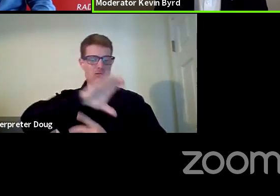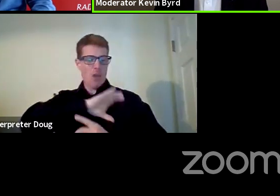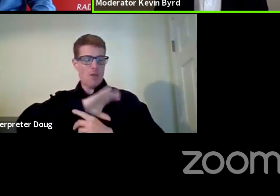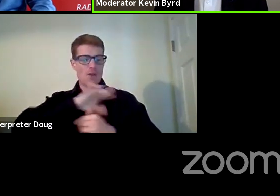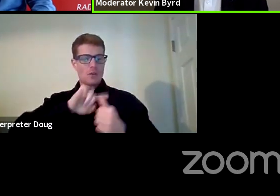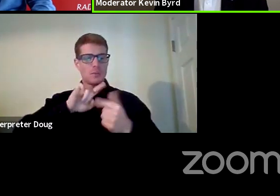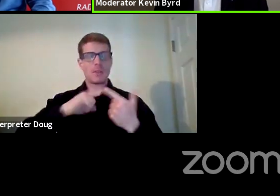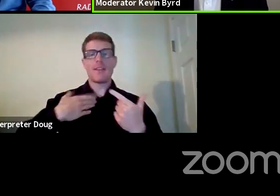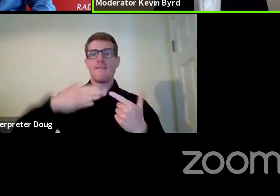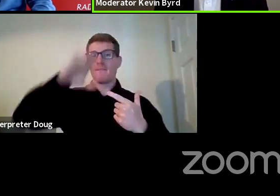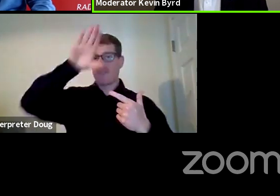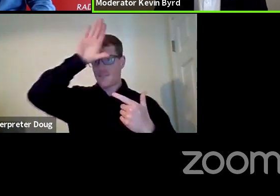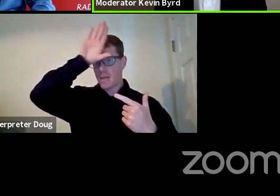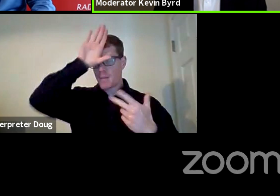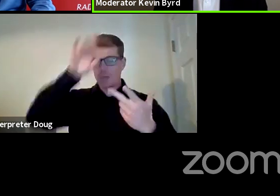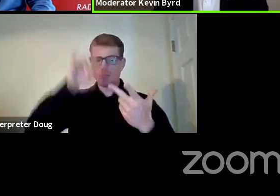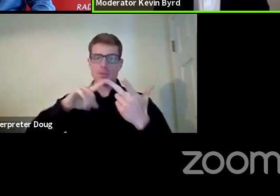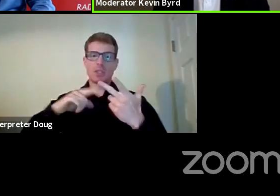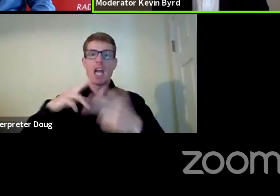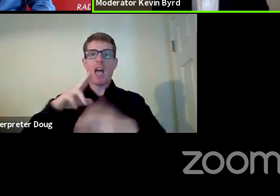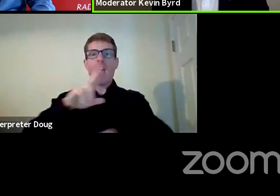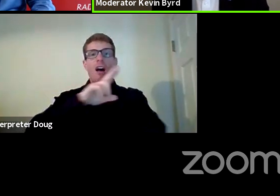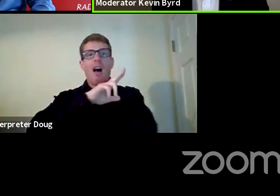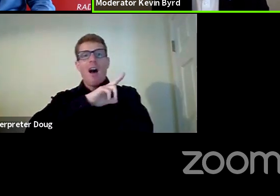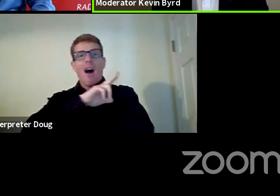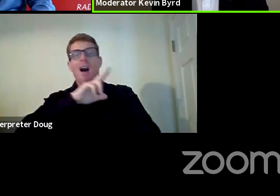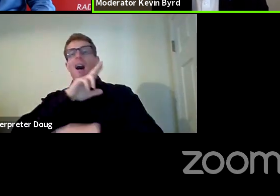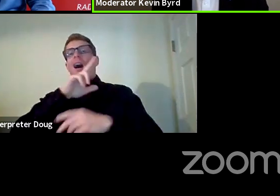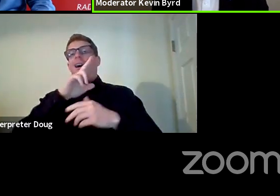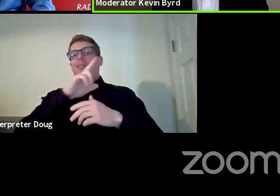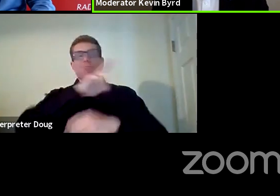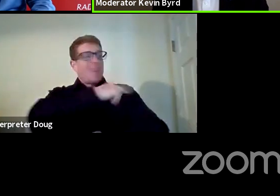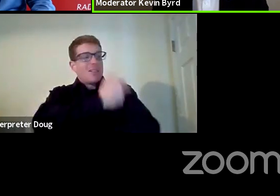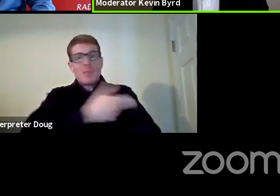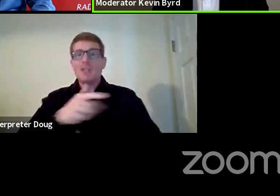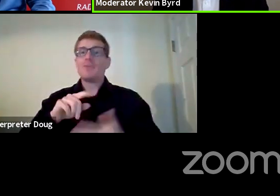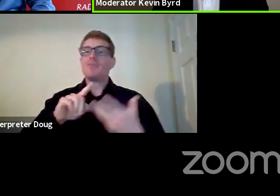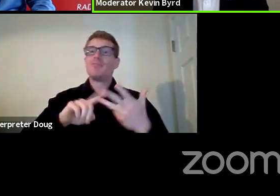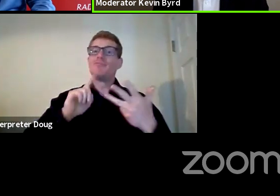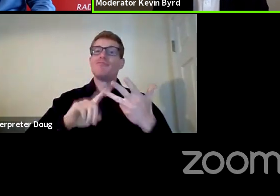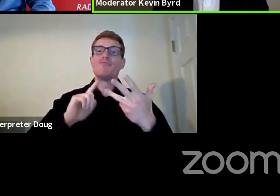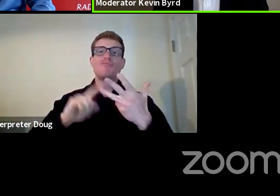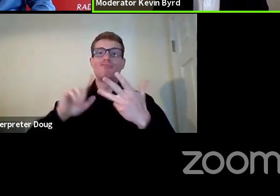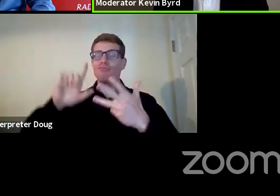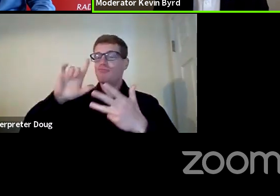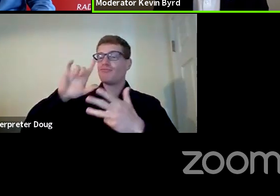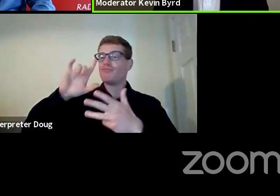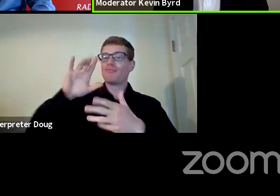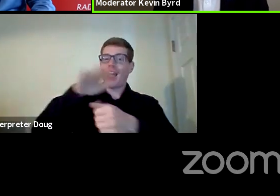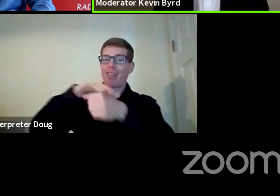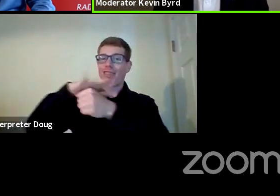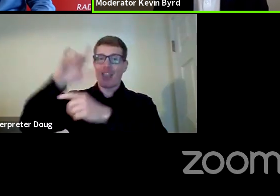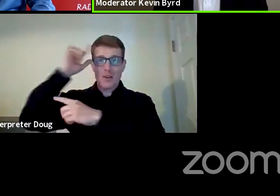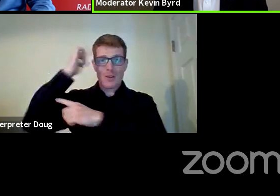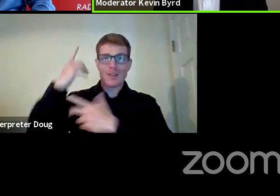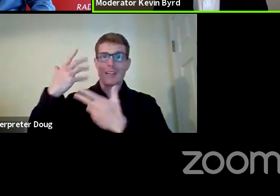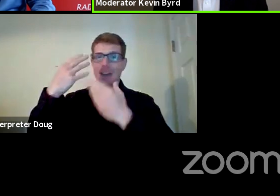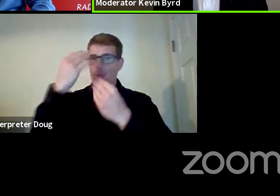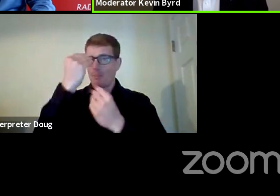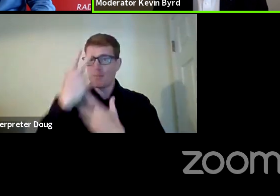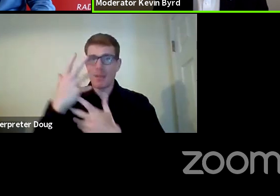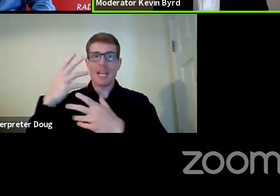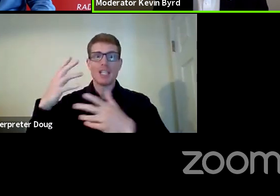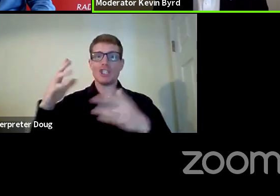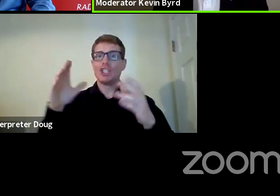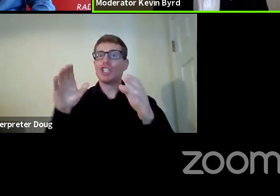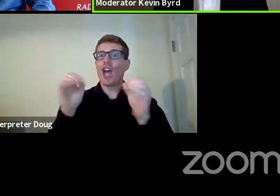officials, local government managers, local public information officers, education officials, and others began to